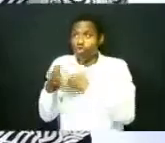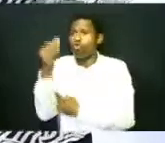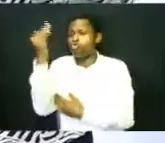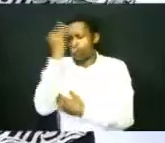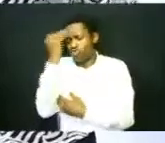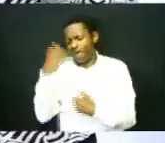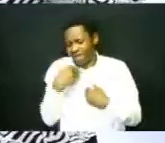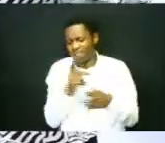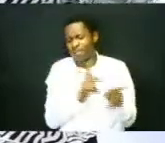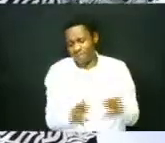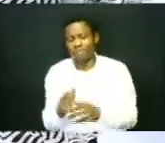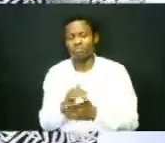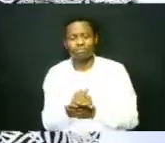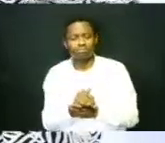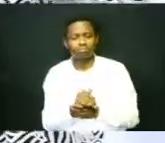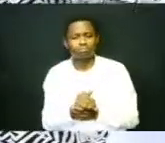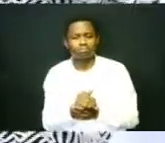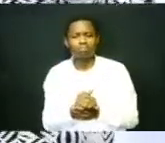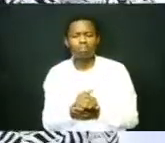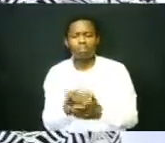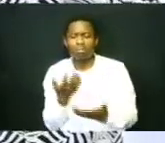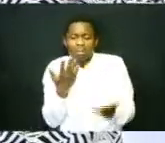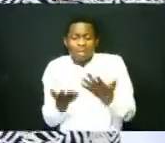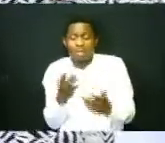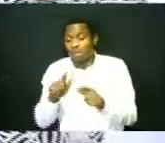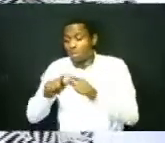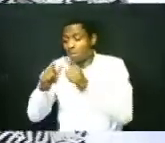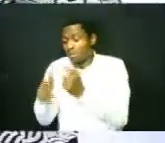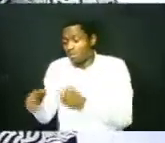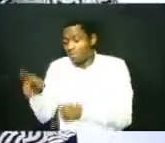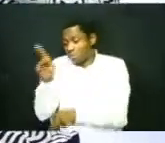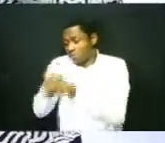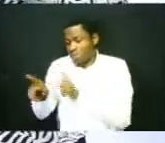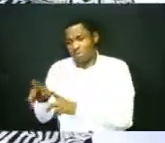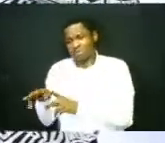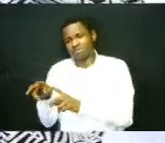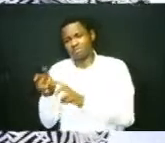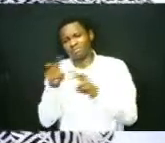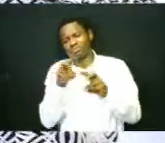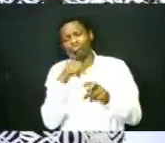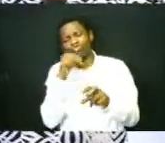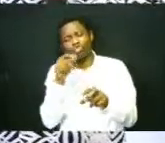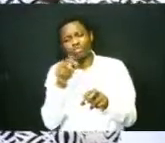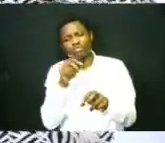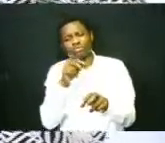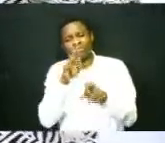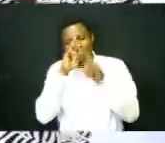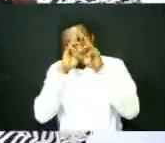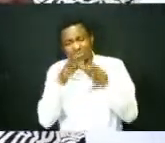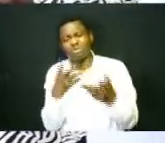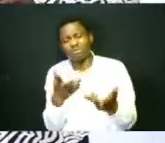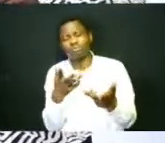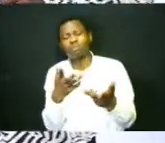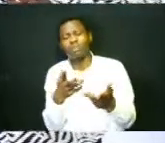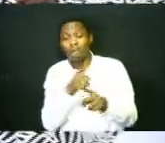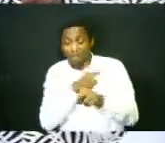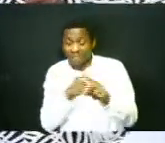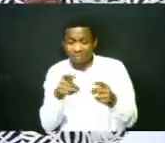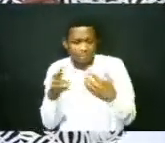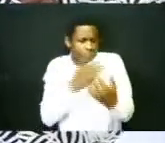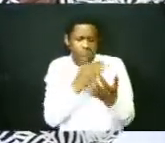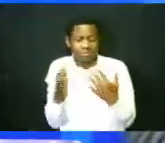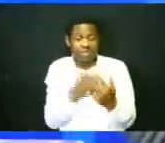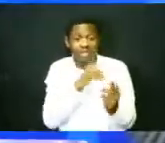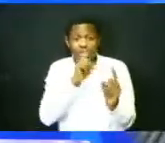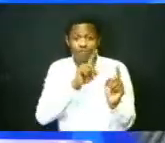at you. But what I know is that when such people go before God and